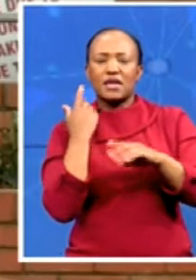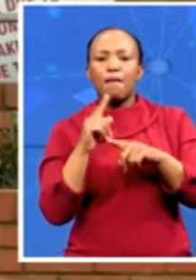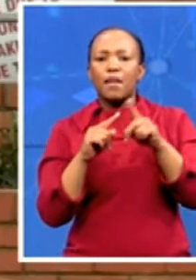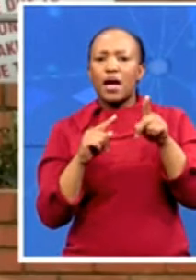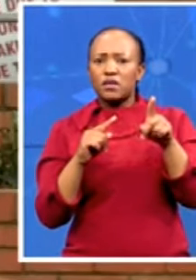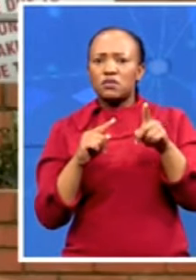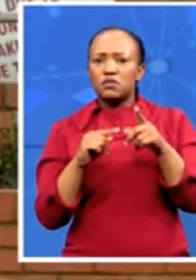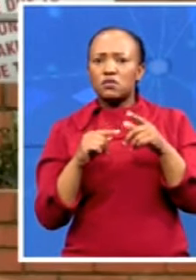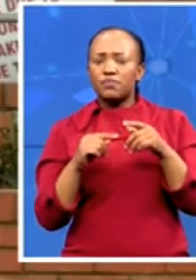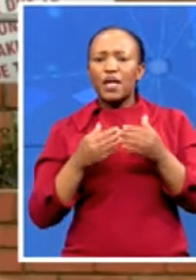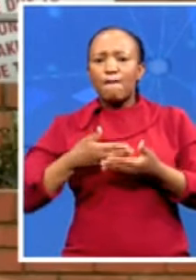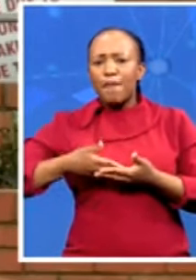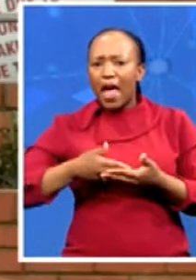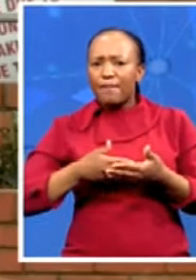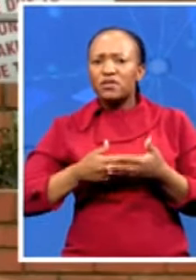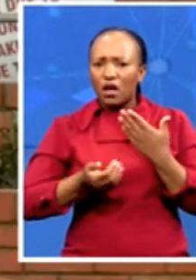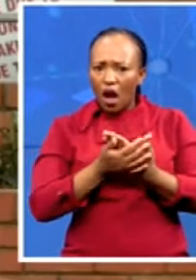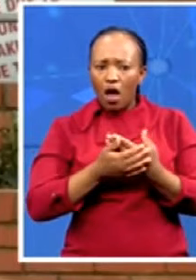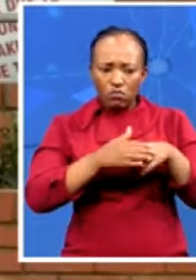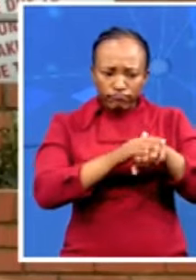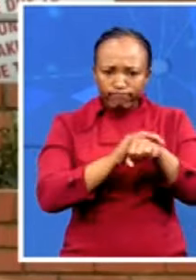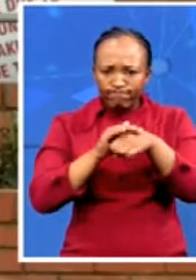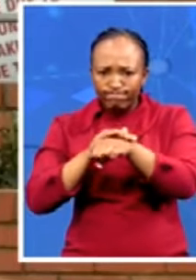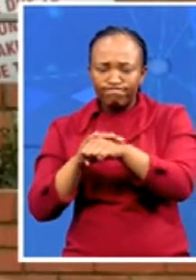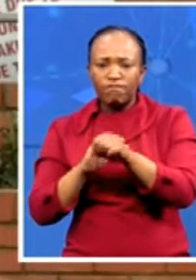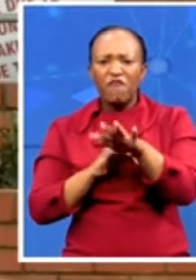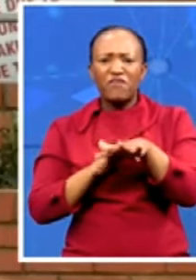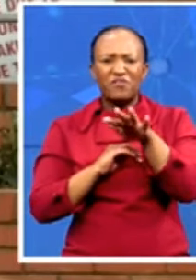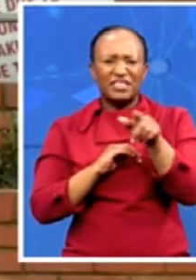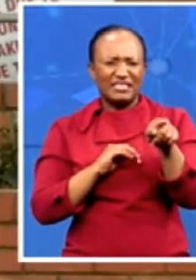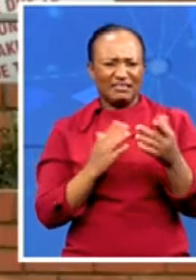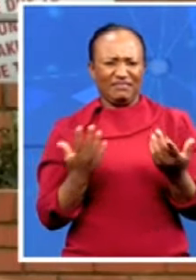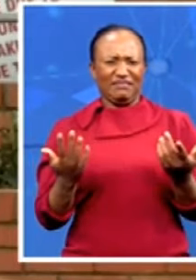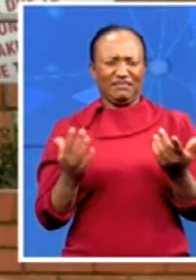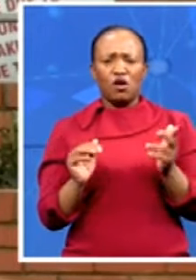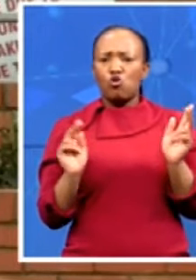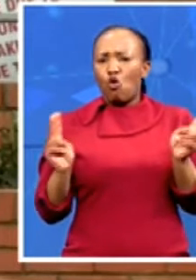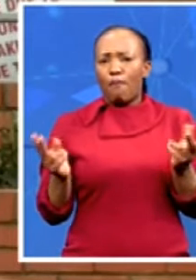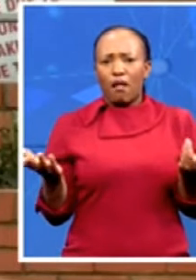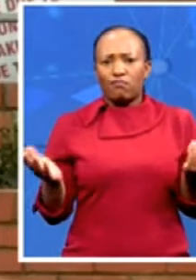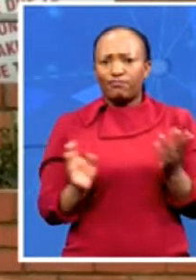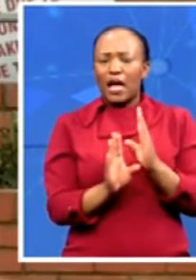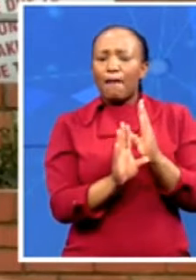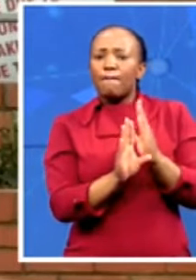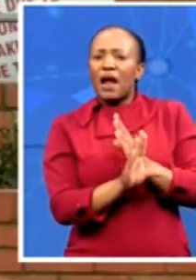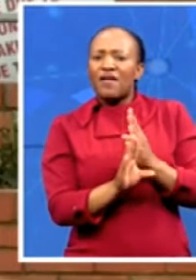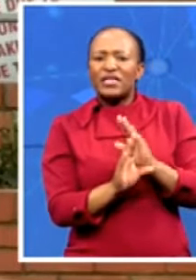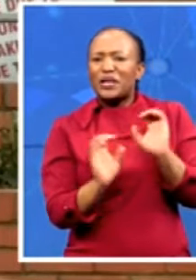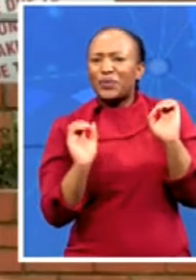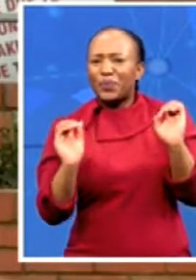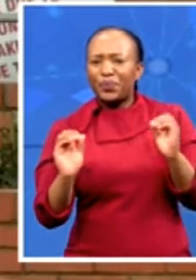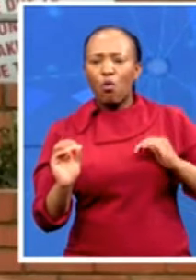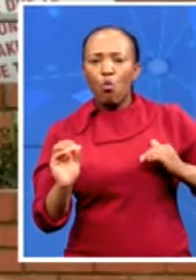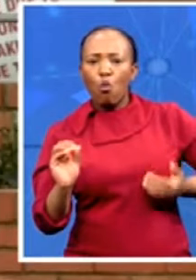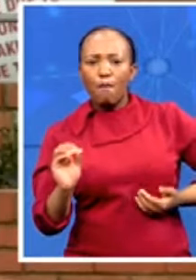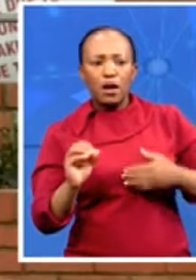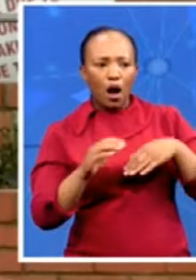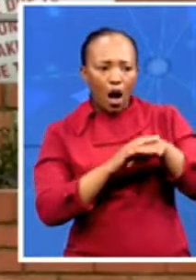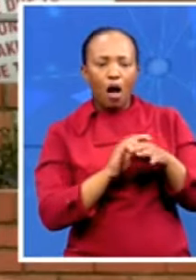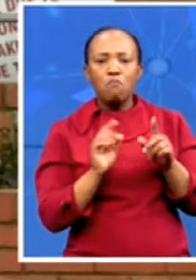and that is just a normal thing, because then there is no privacy for women who are coming in there to give birth, and there are no privacy